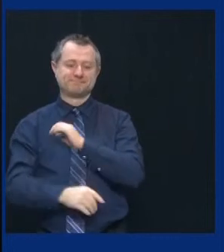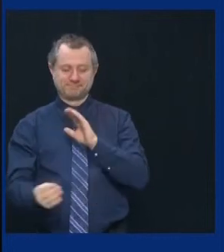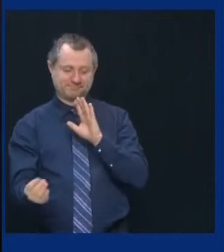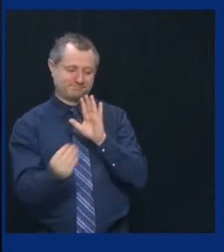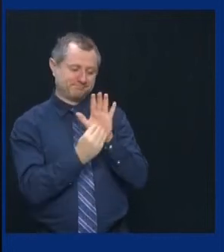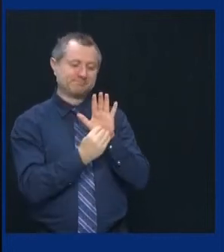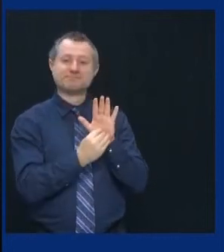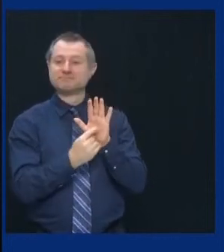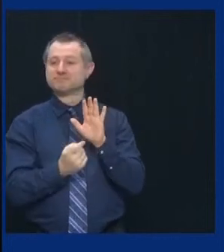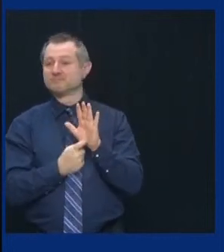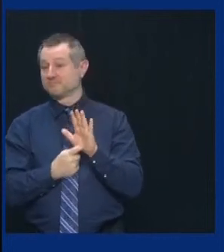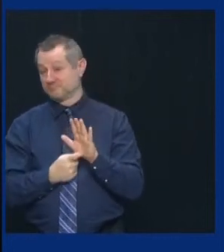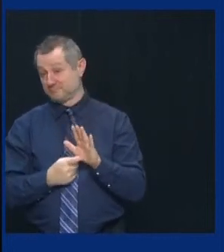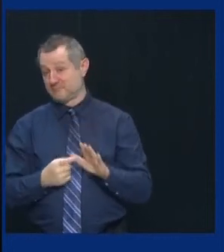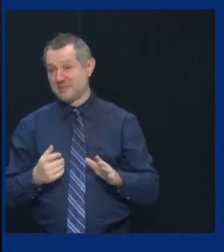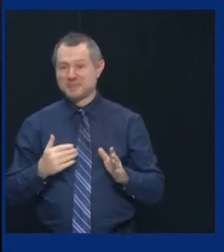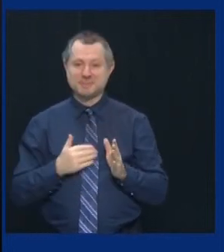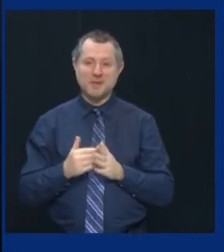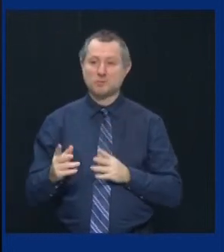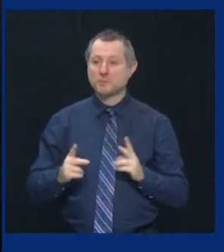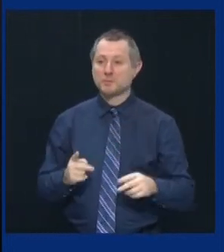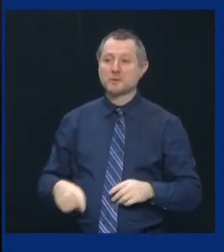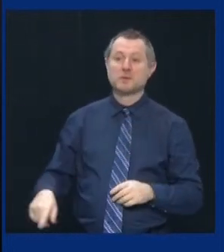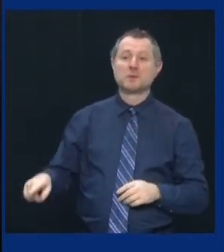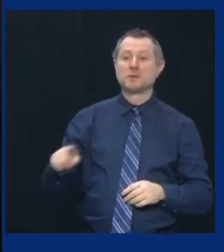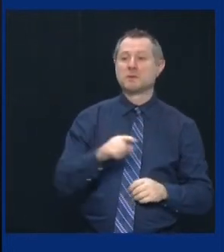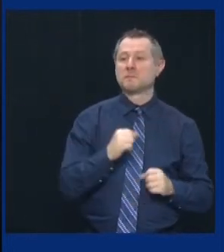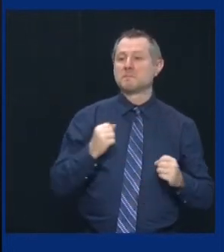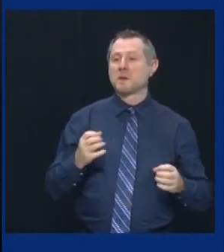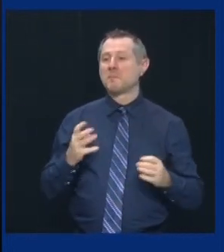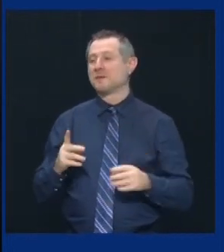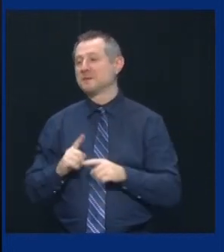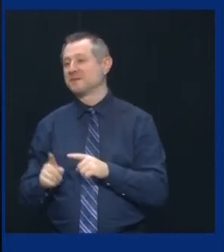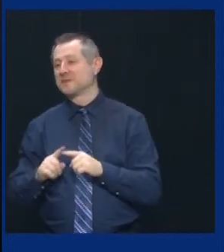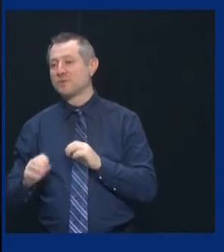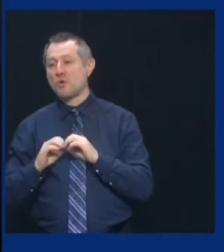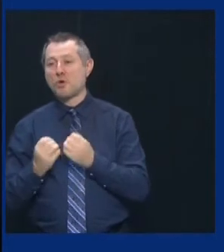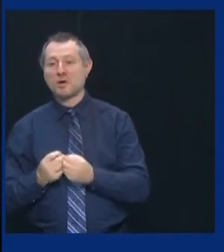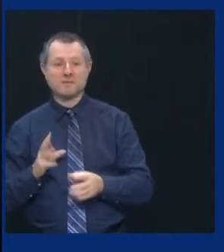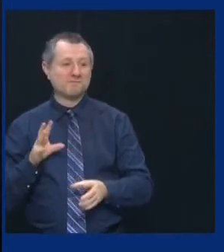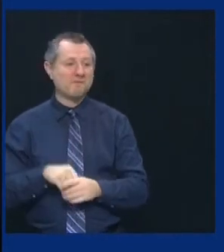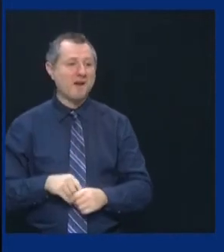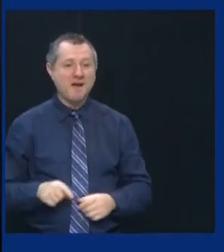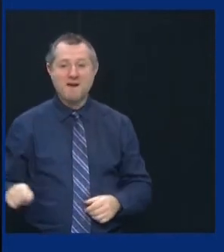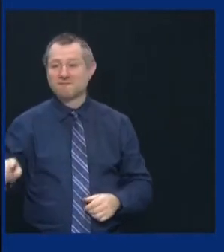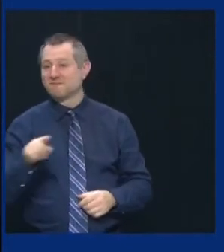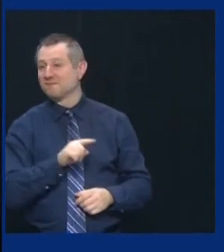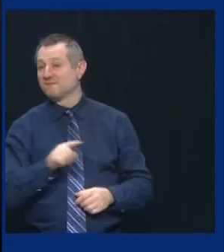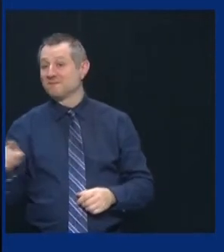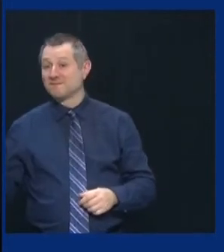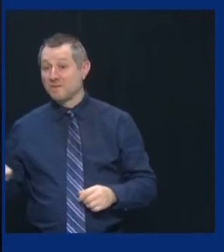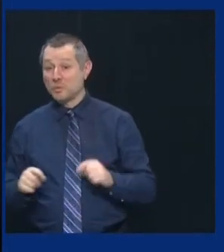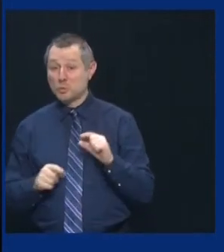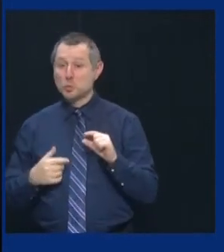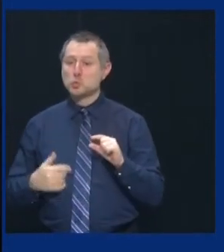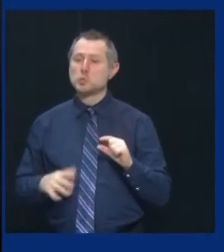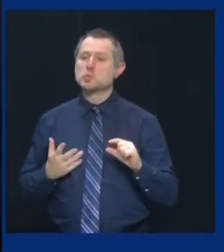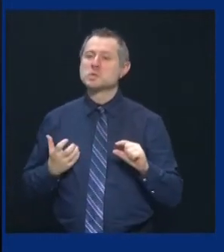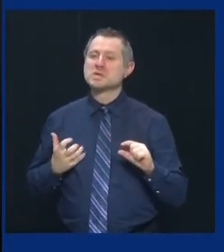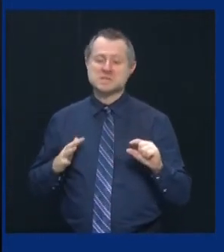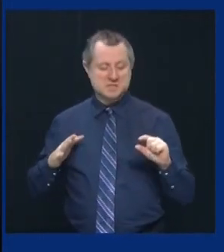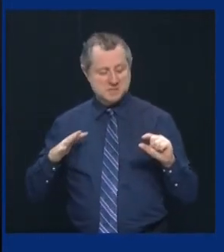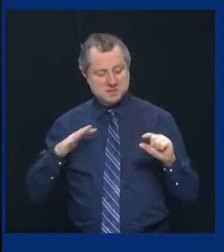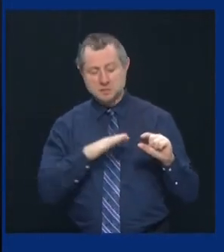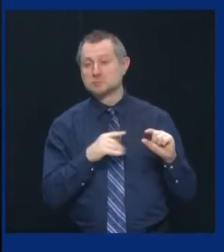But when you're dealing with thousands of people and hundreds of organizations and a valuable commodity, expect